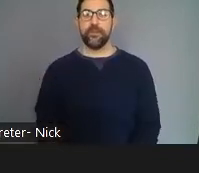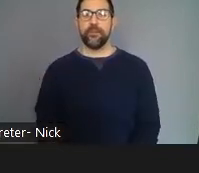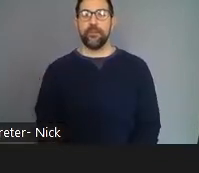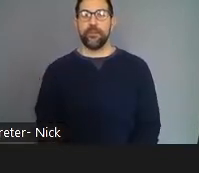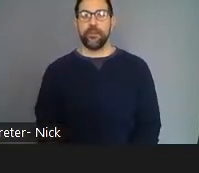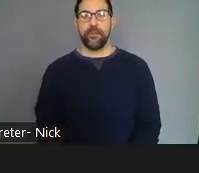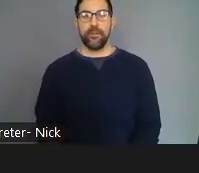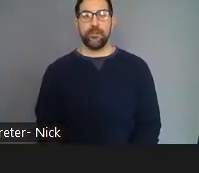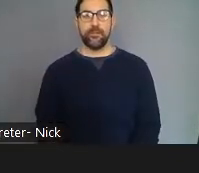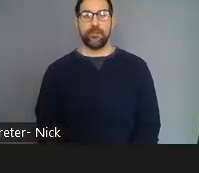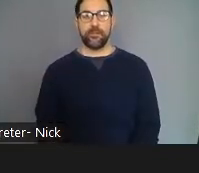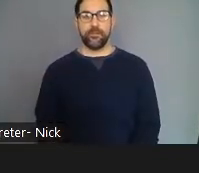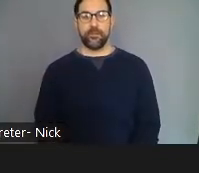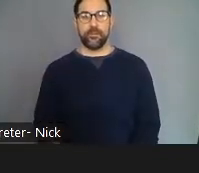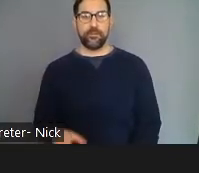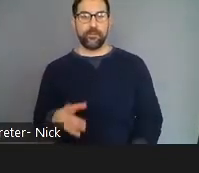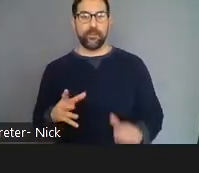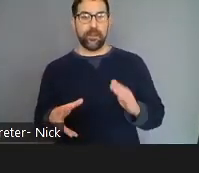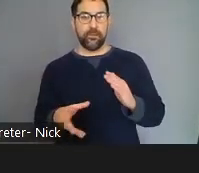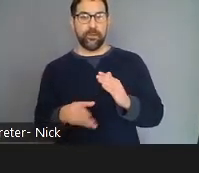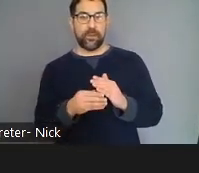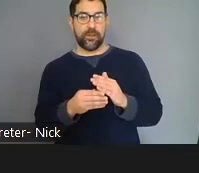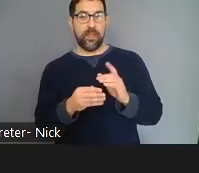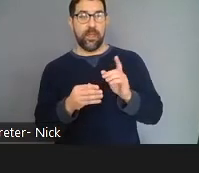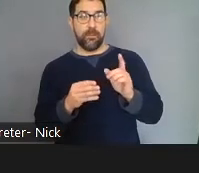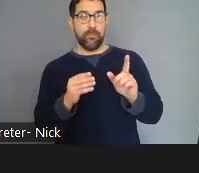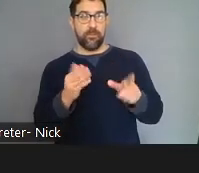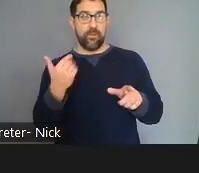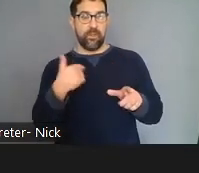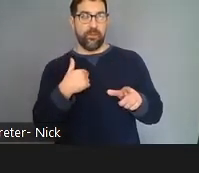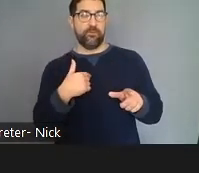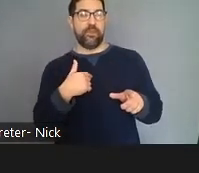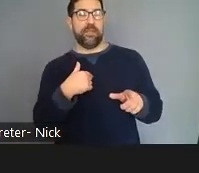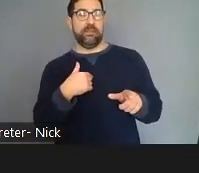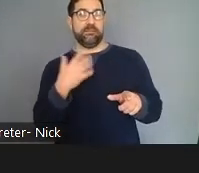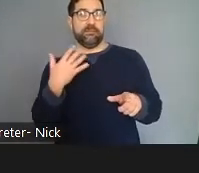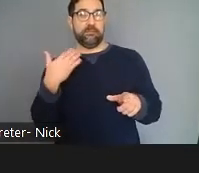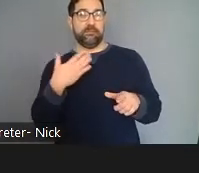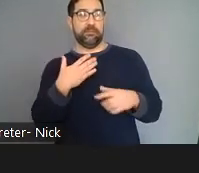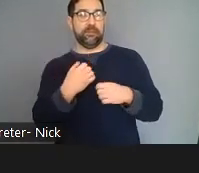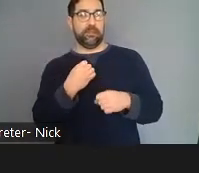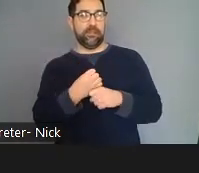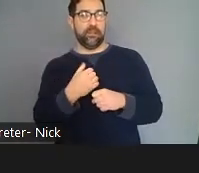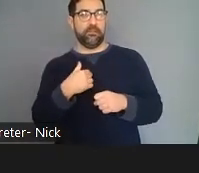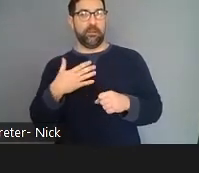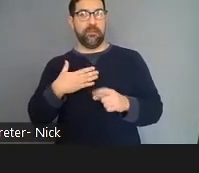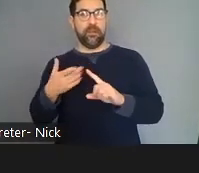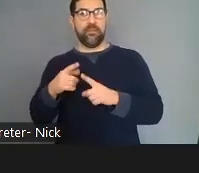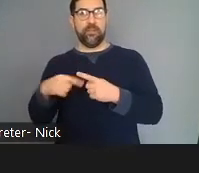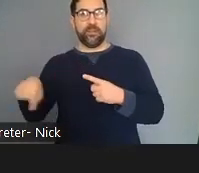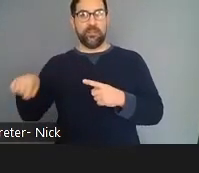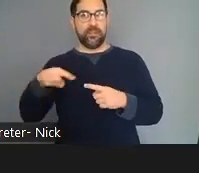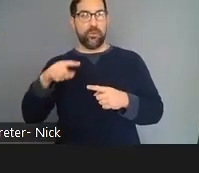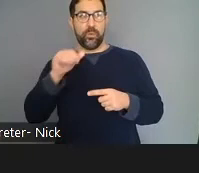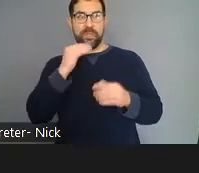I'd like to add on to that, because honestly, that was me at the beginning of the year. Me and my friends, our whole lunch table, we did not eat